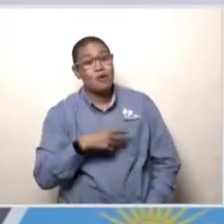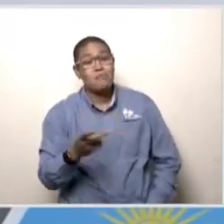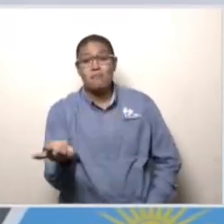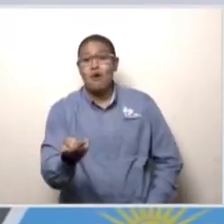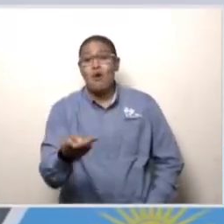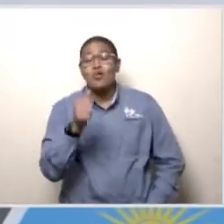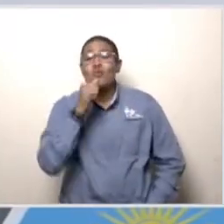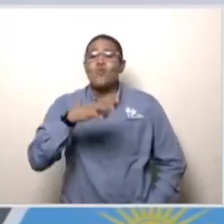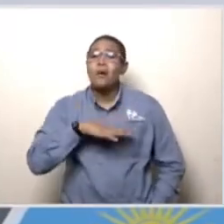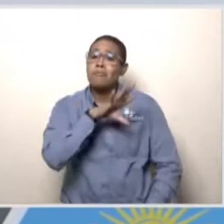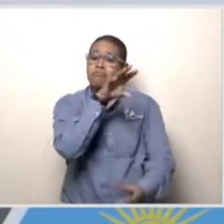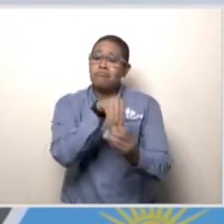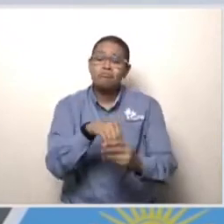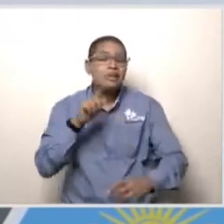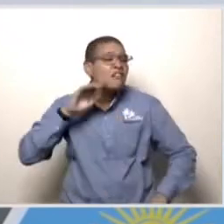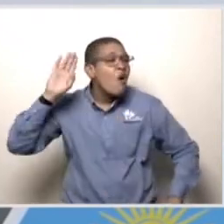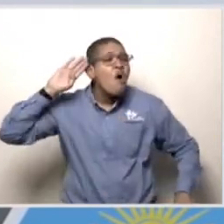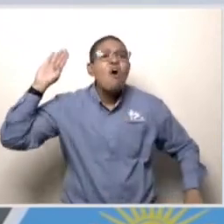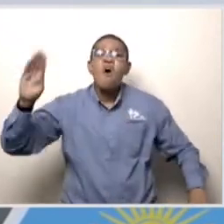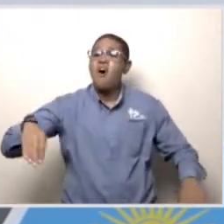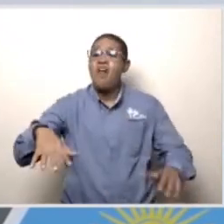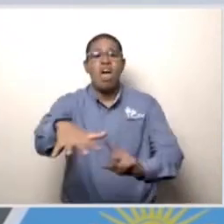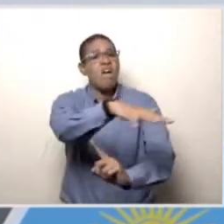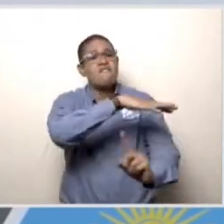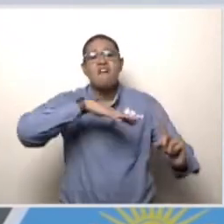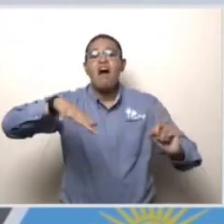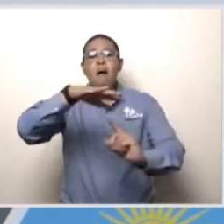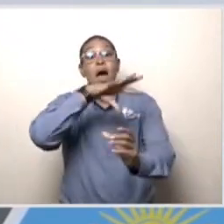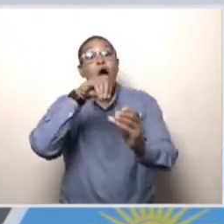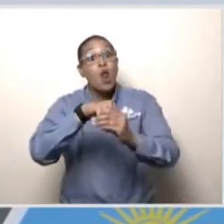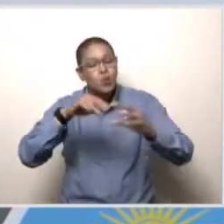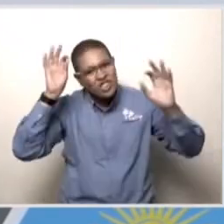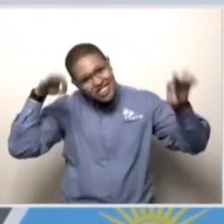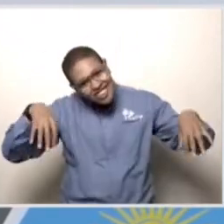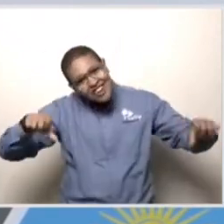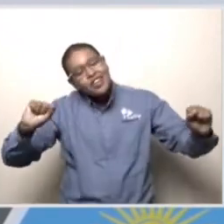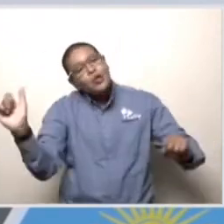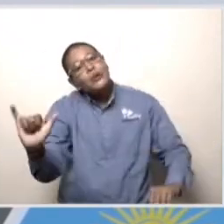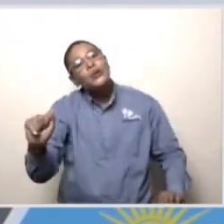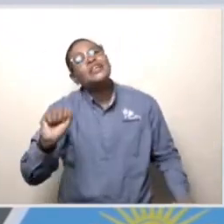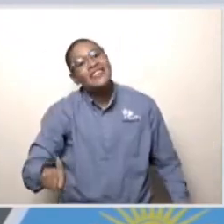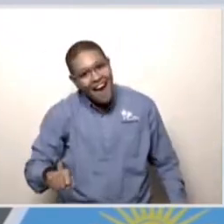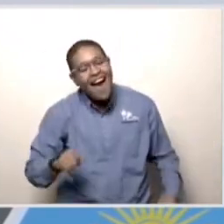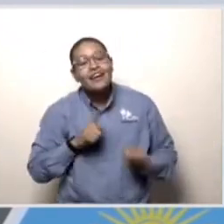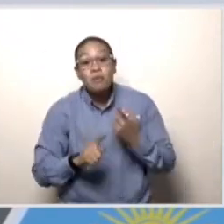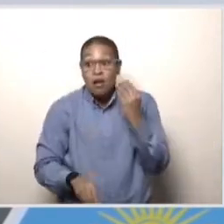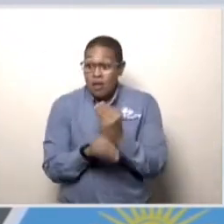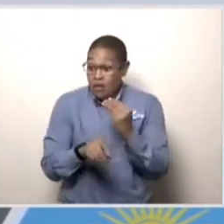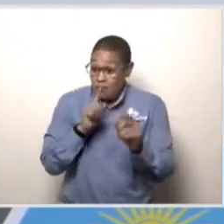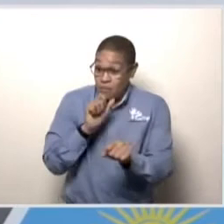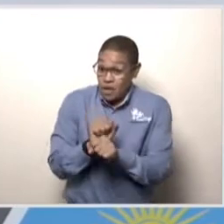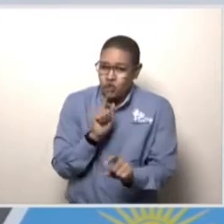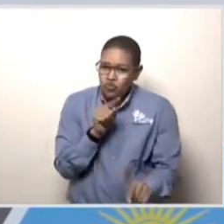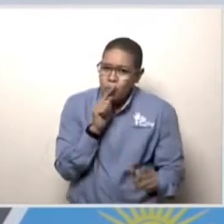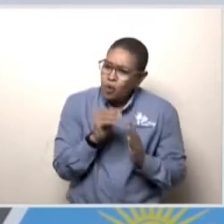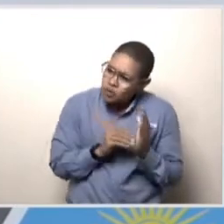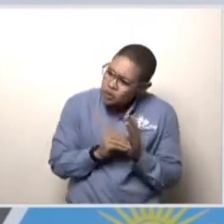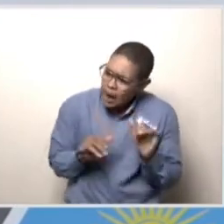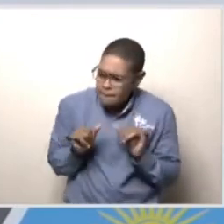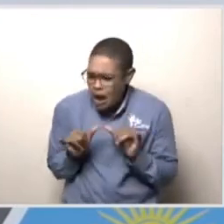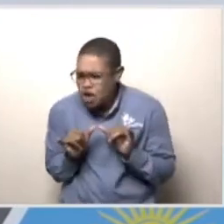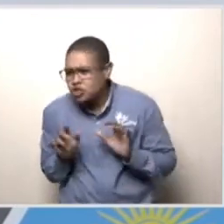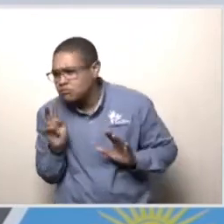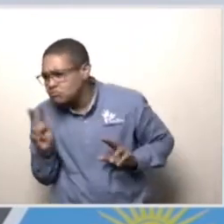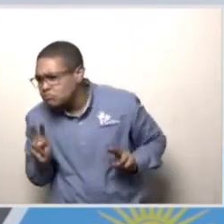women belong in all spaces, including decision-making spaces, and of course, ensuring that there's reporting and measuring